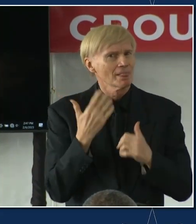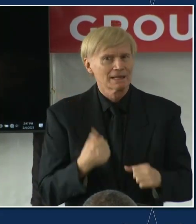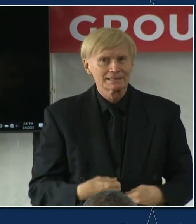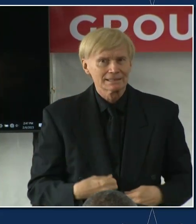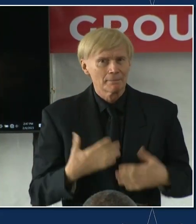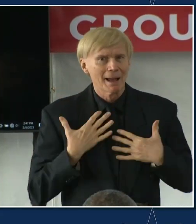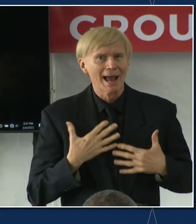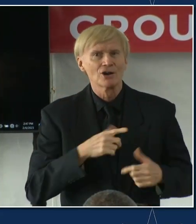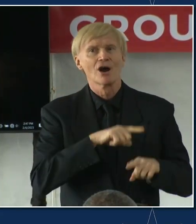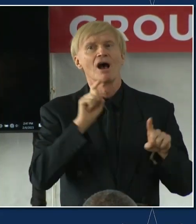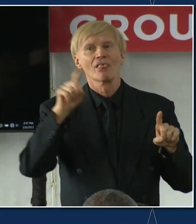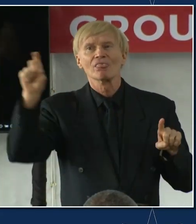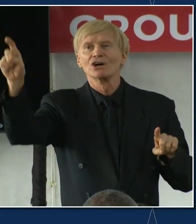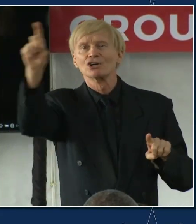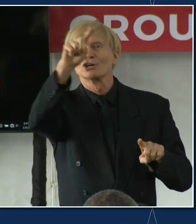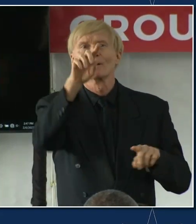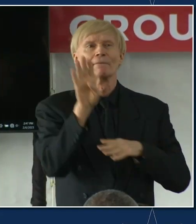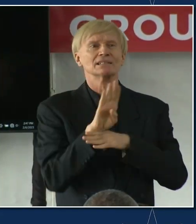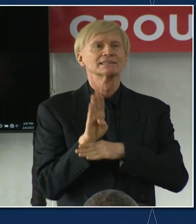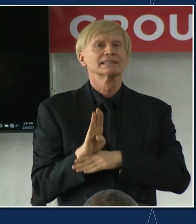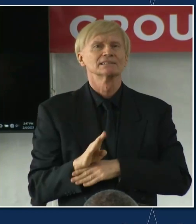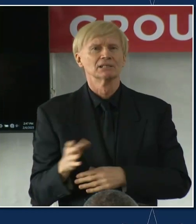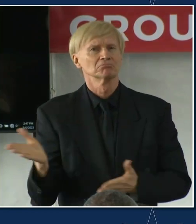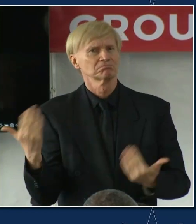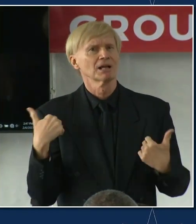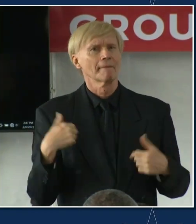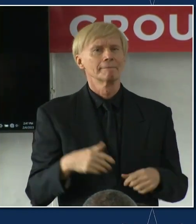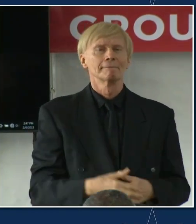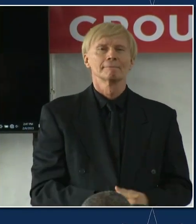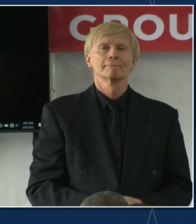inspire other major businesses to come.